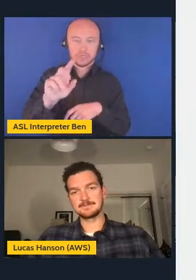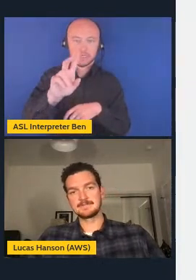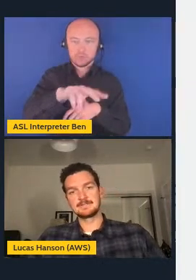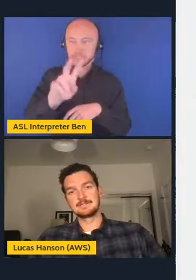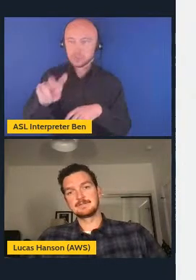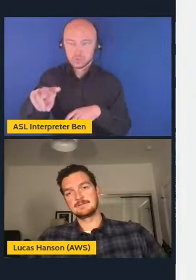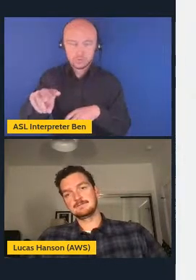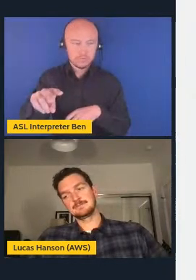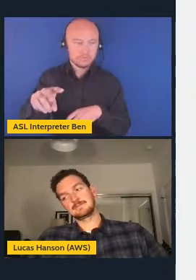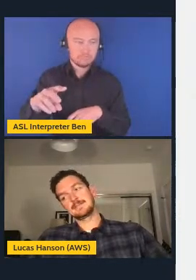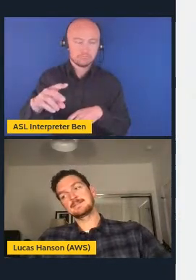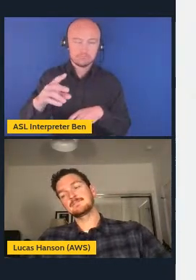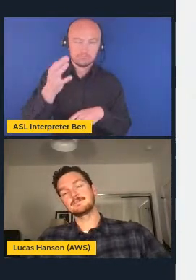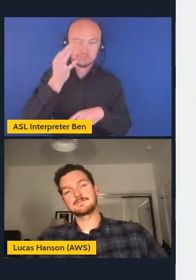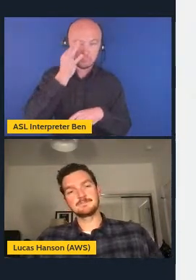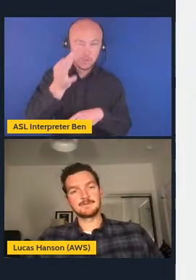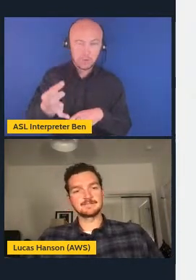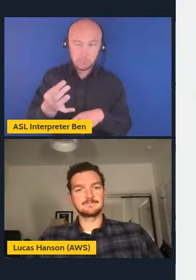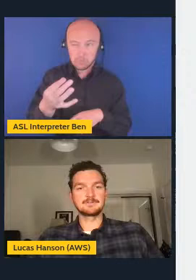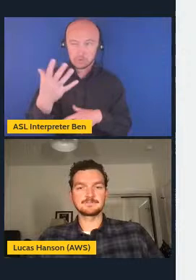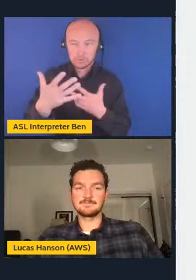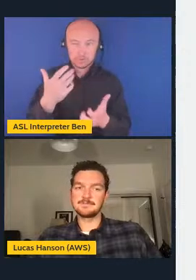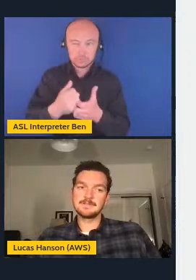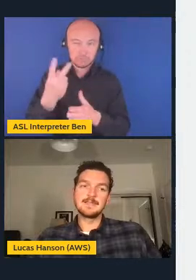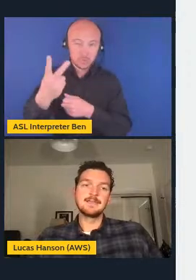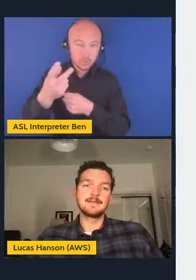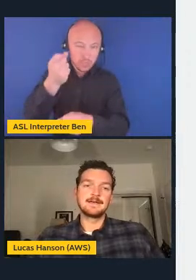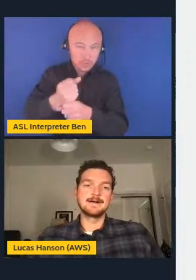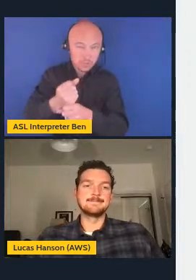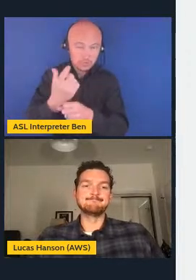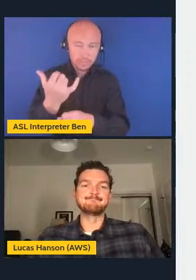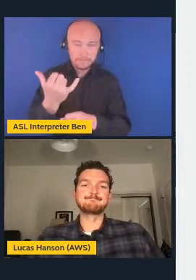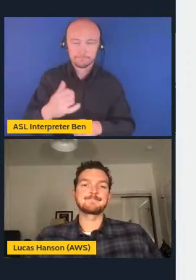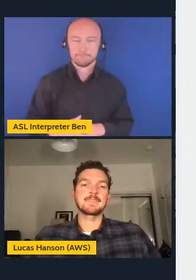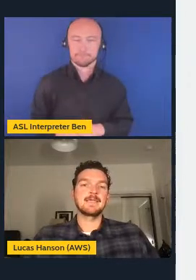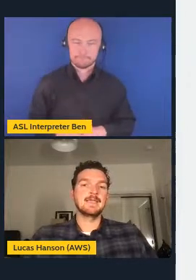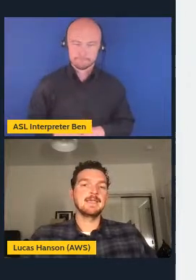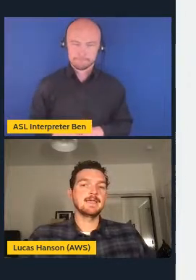about getting close to about 2 years old.